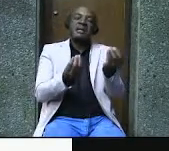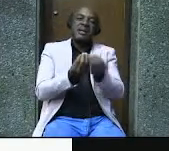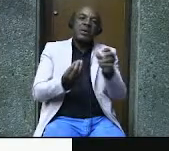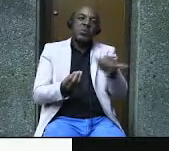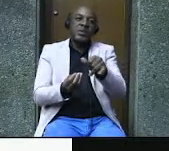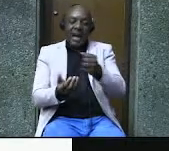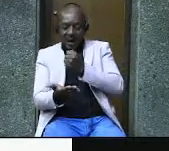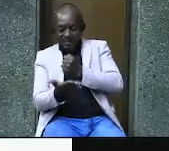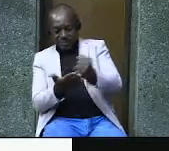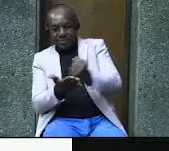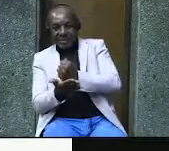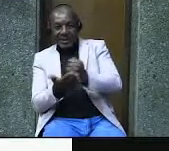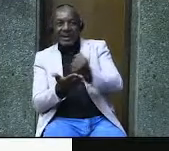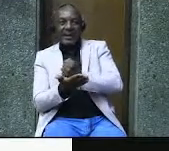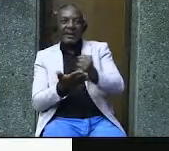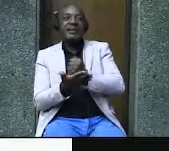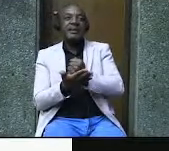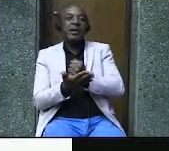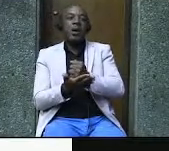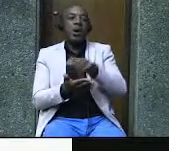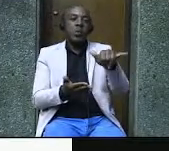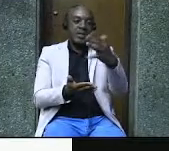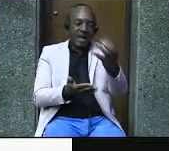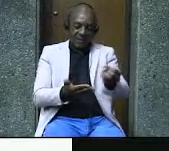with unregistered rights.